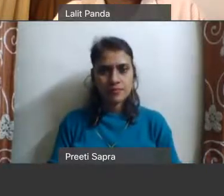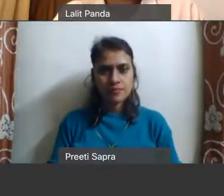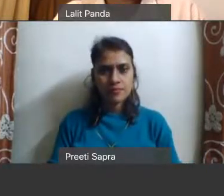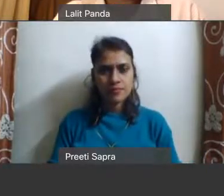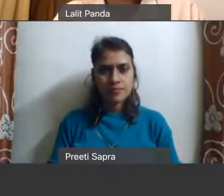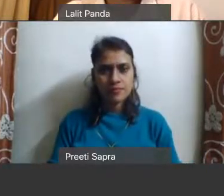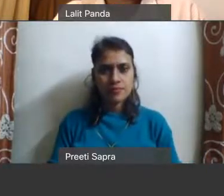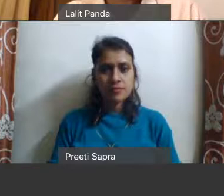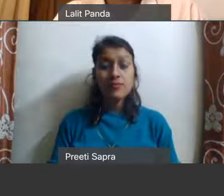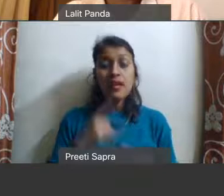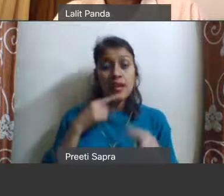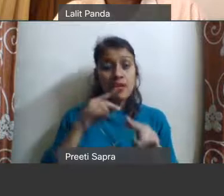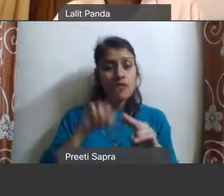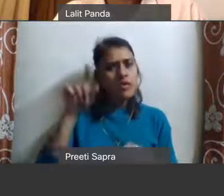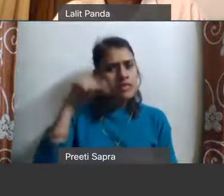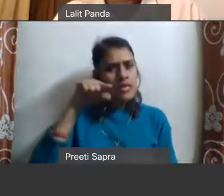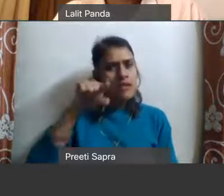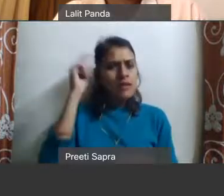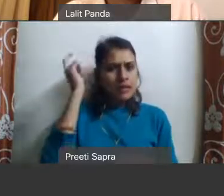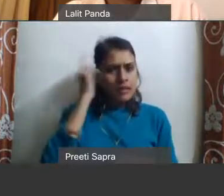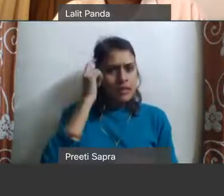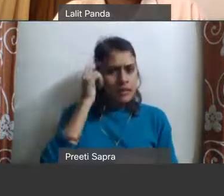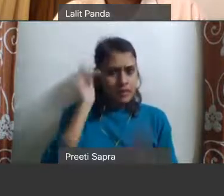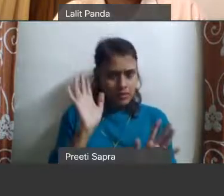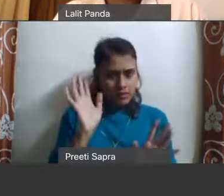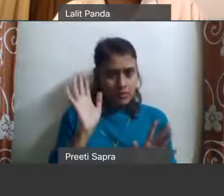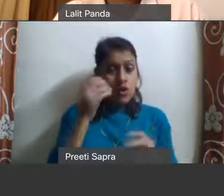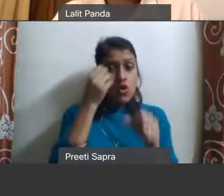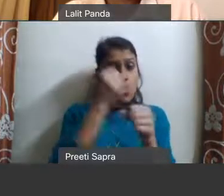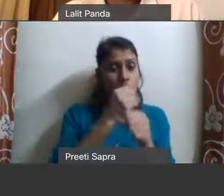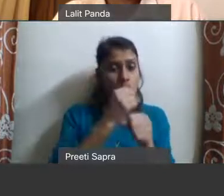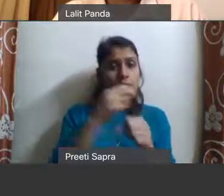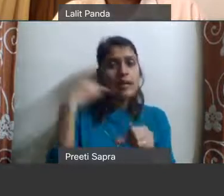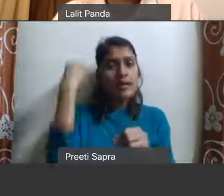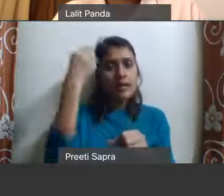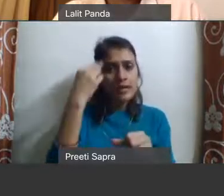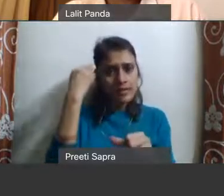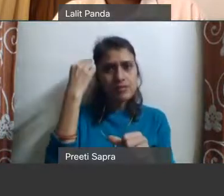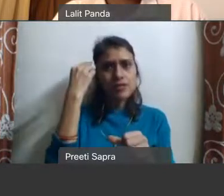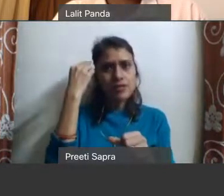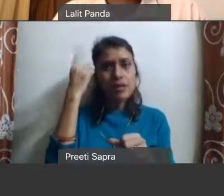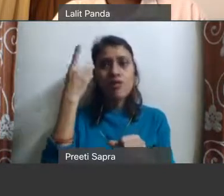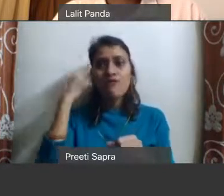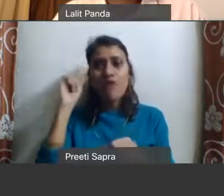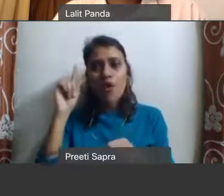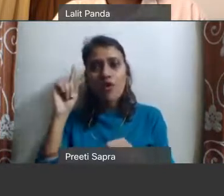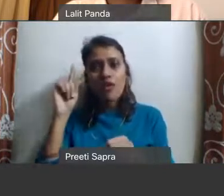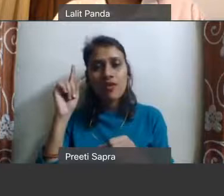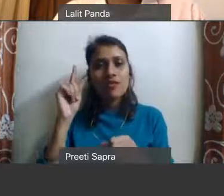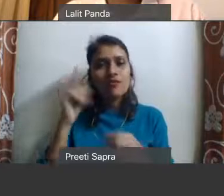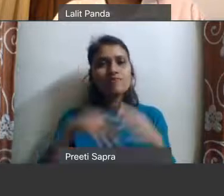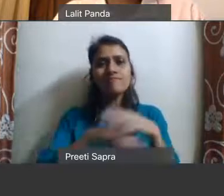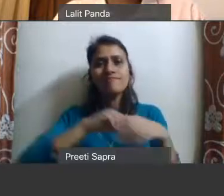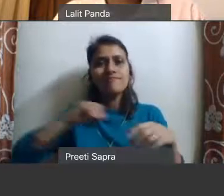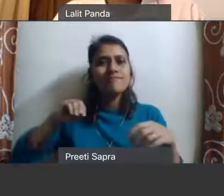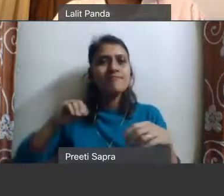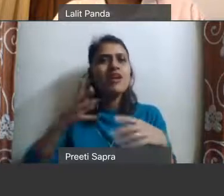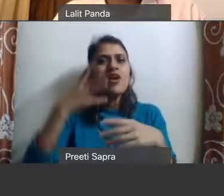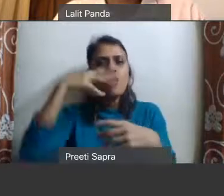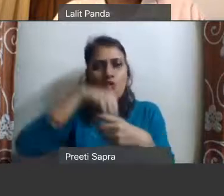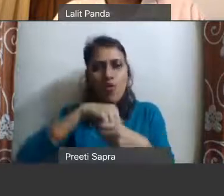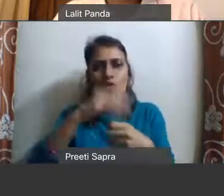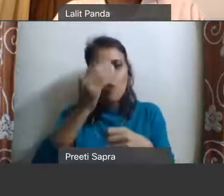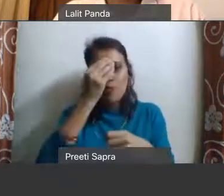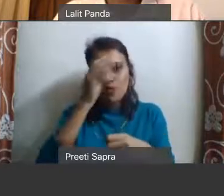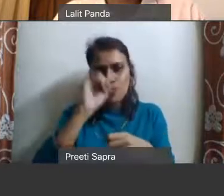you can assume that the government's reason for excluding Muslims is a prejudice